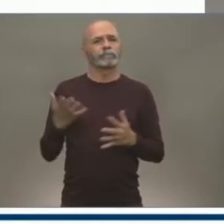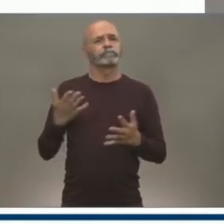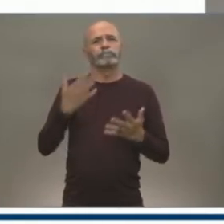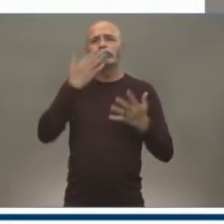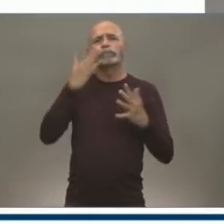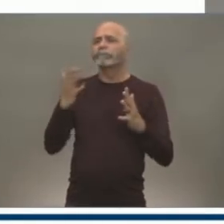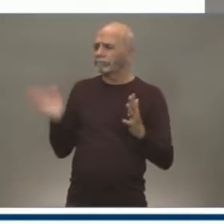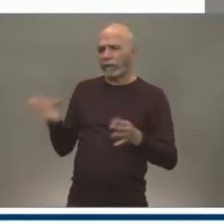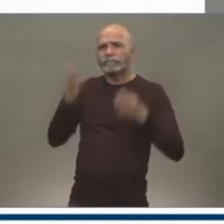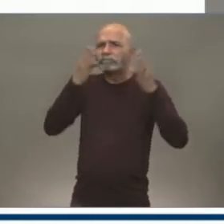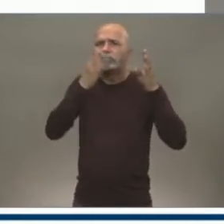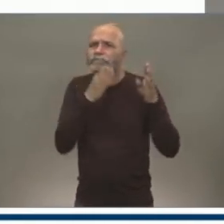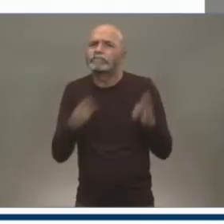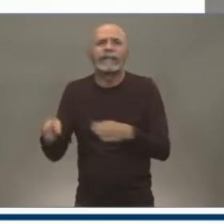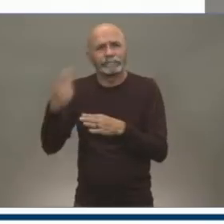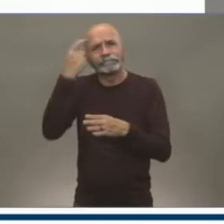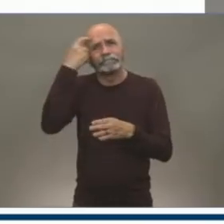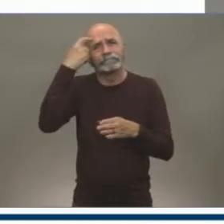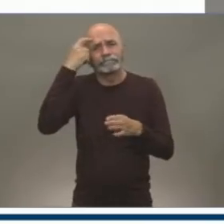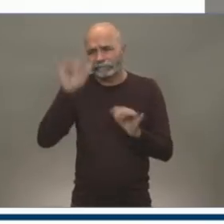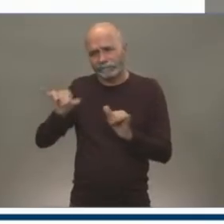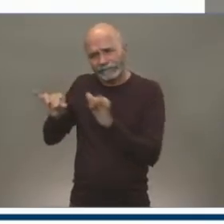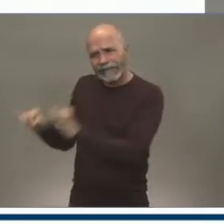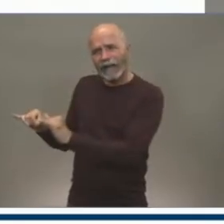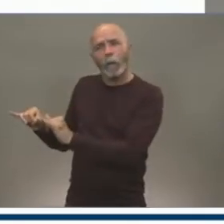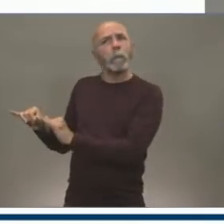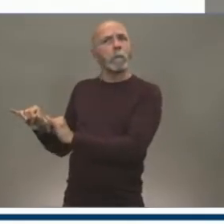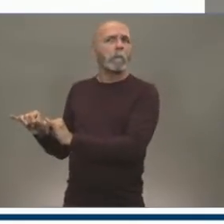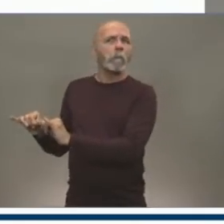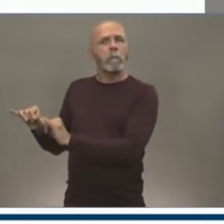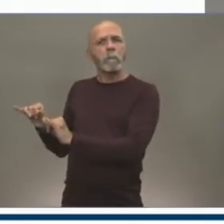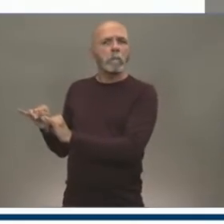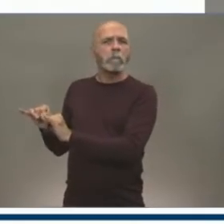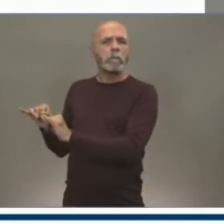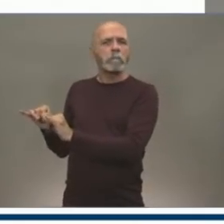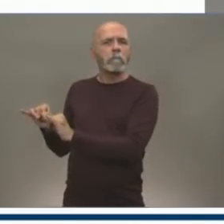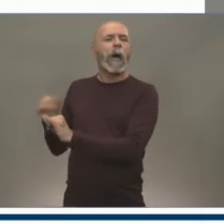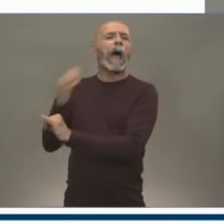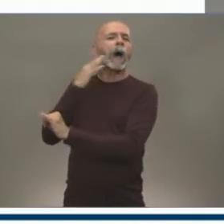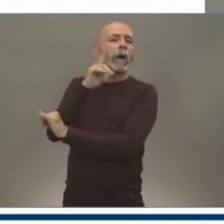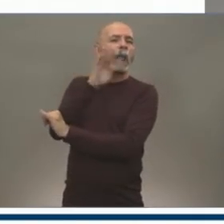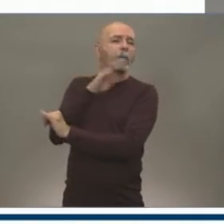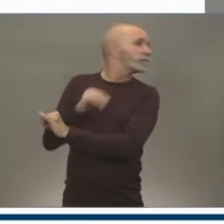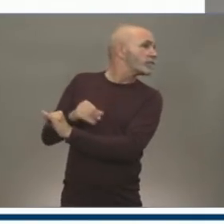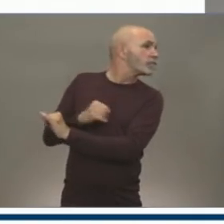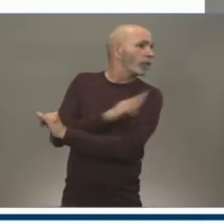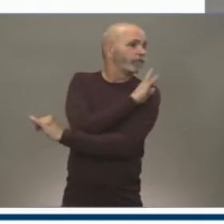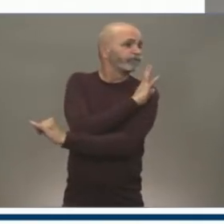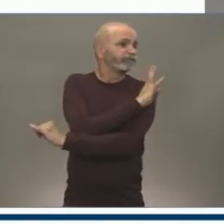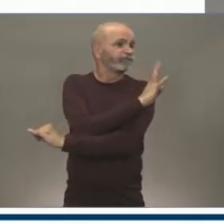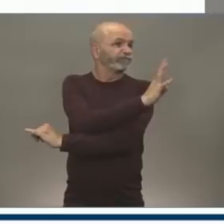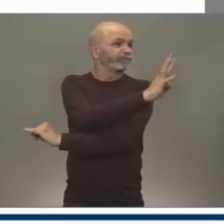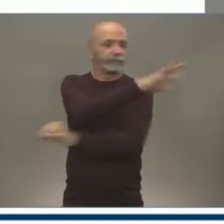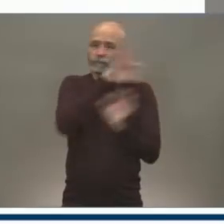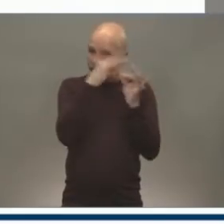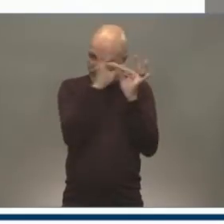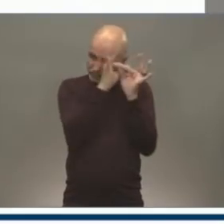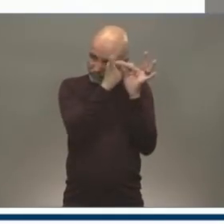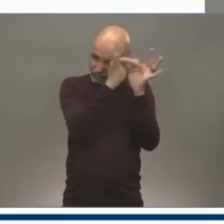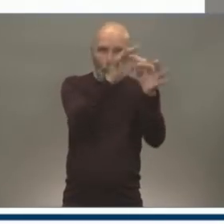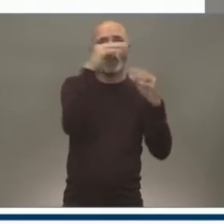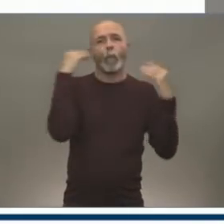even though we're building substantially the board here at capacity, we need to be very strategic and using that in the most efficient